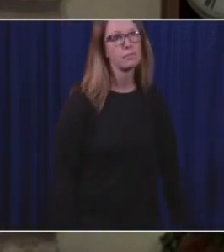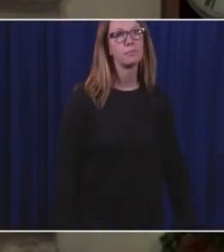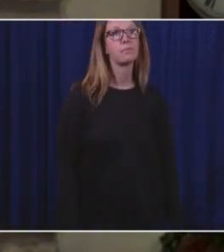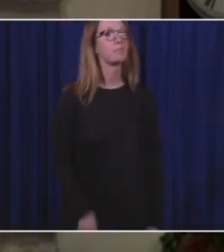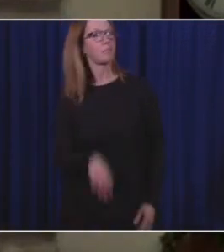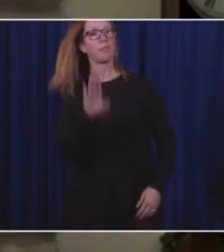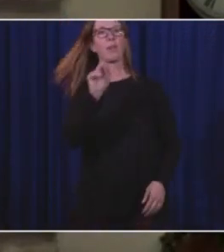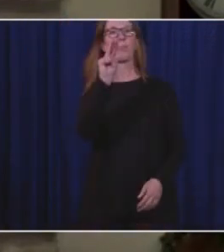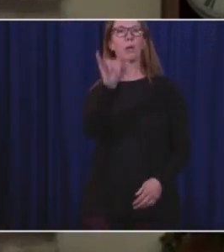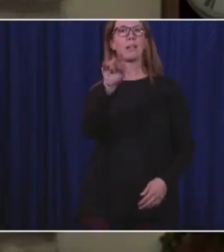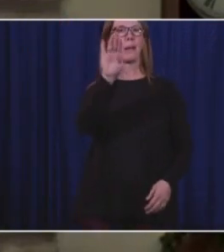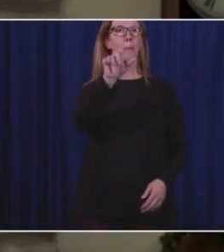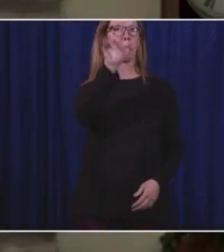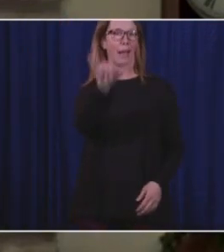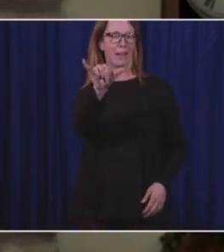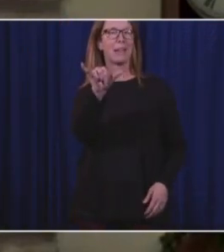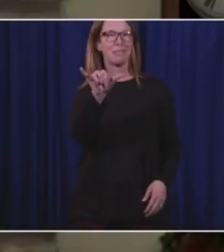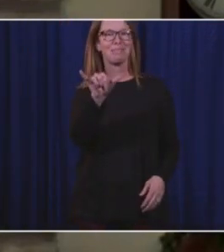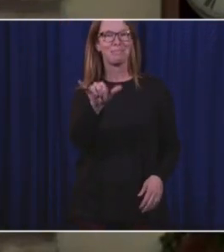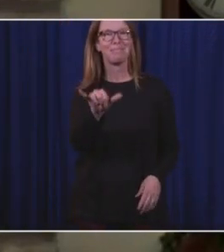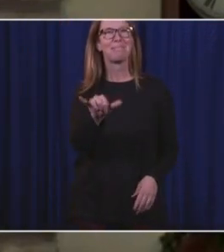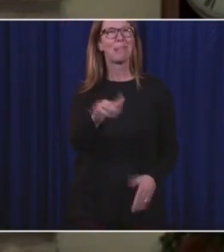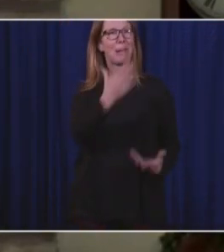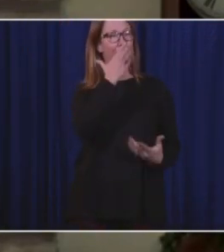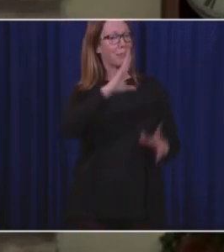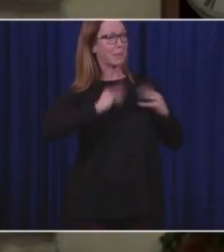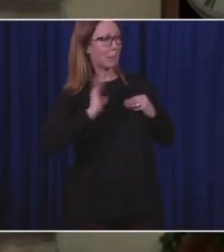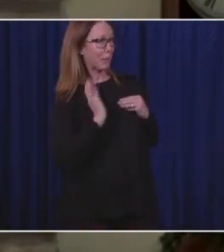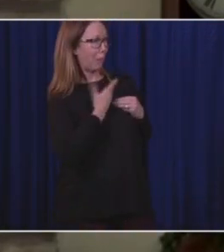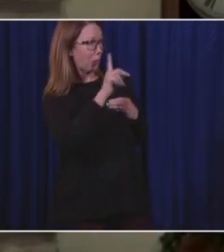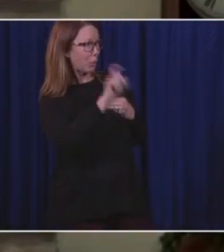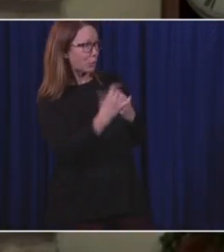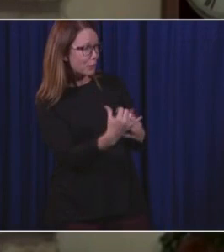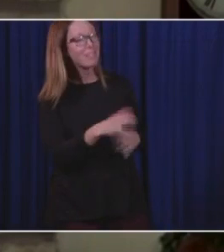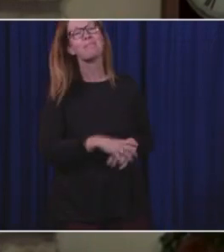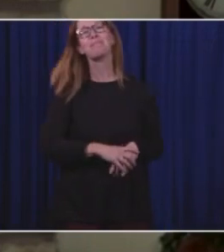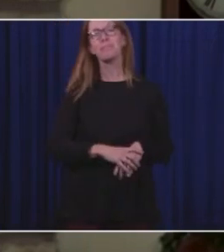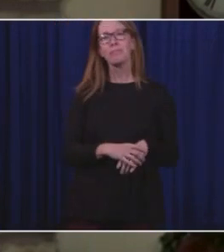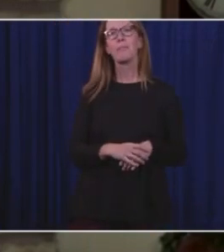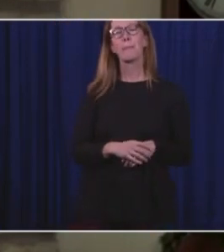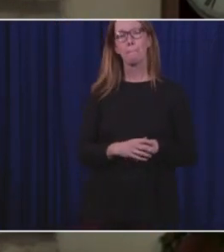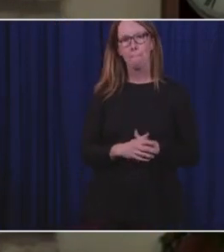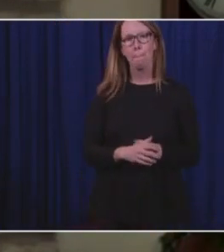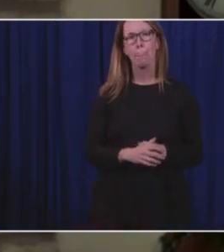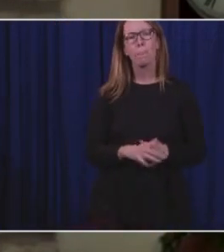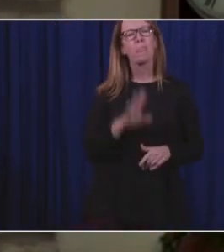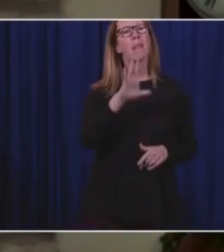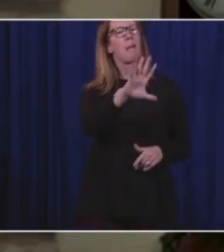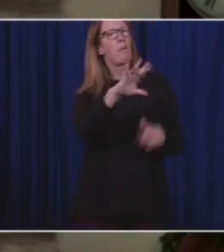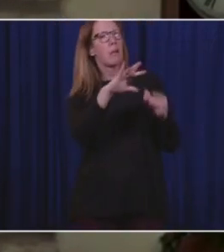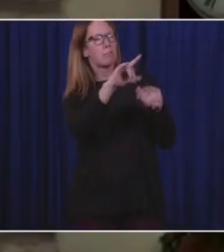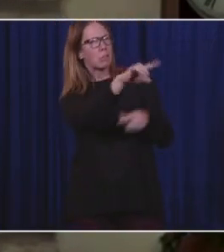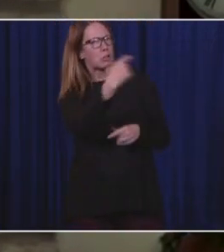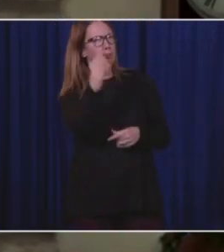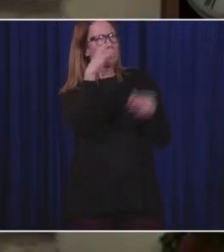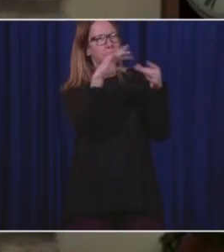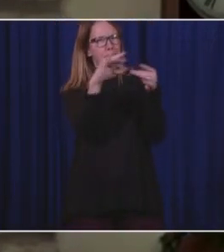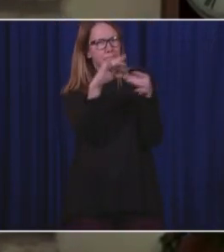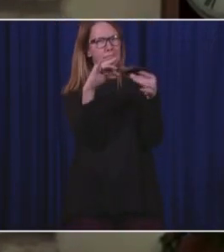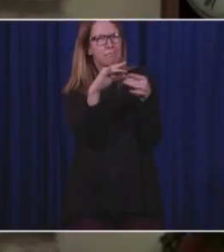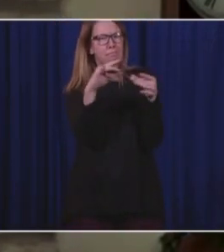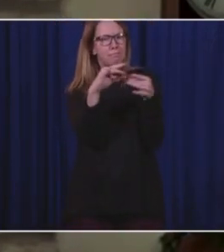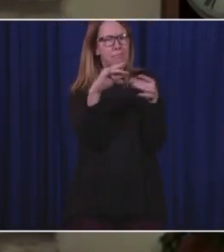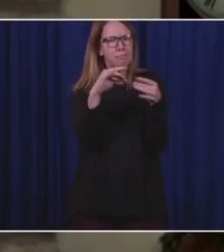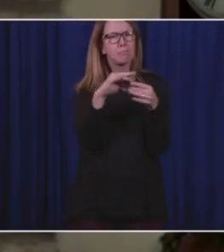Good afternoon, Governor. Thanks again for taking our questions today. I did kind of want to follow up on what you were just saying. You've released, along with the